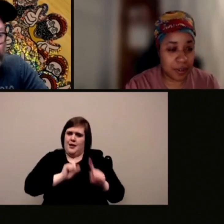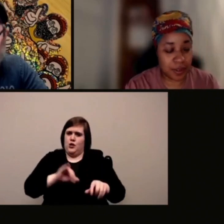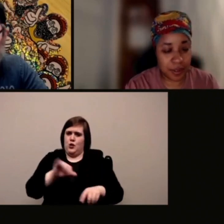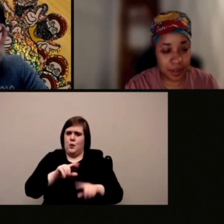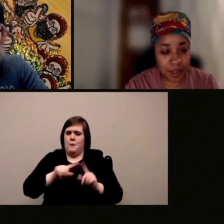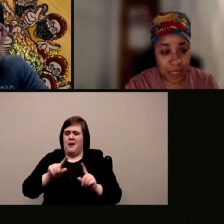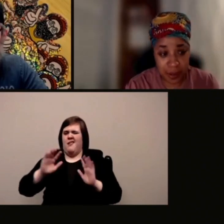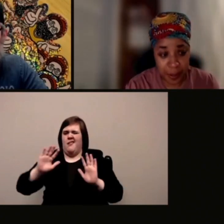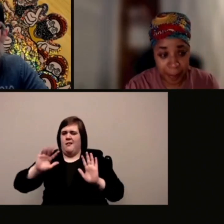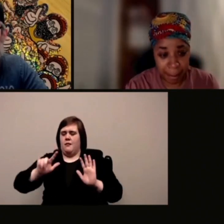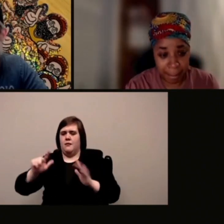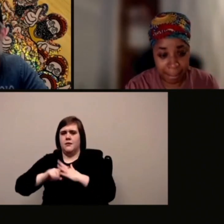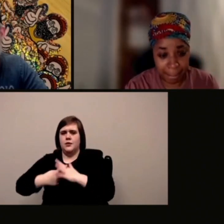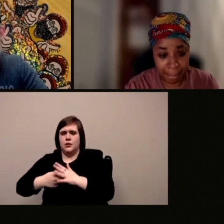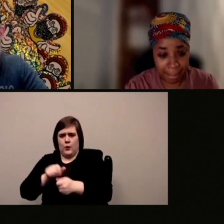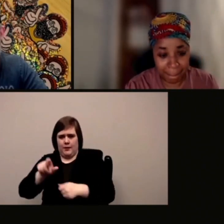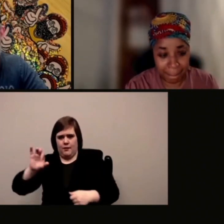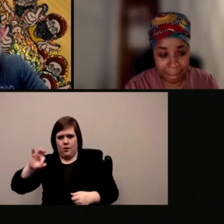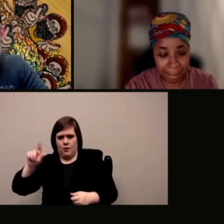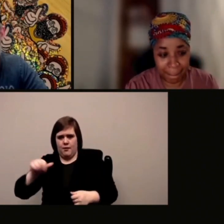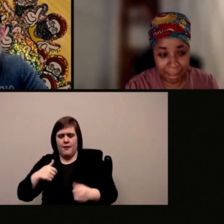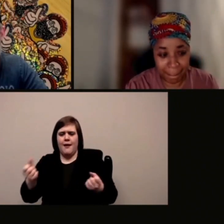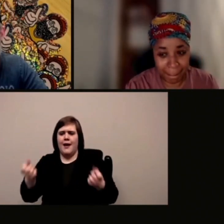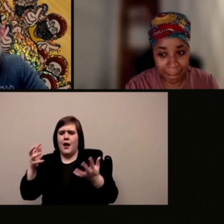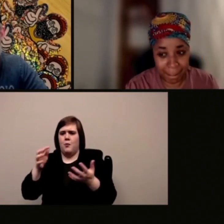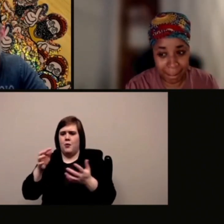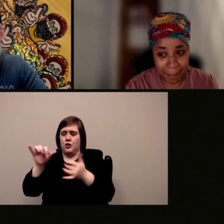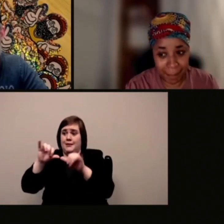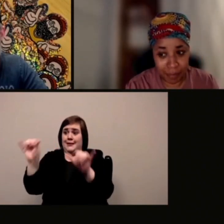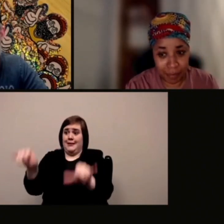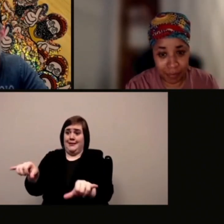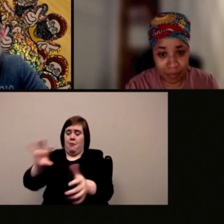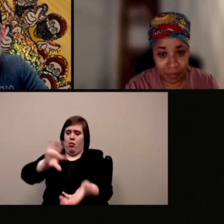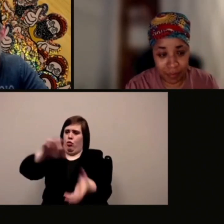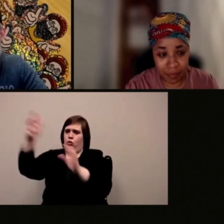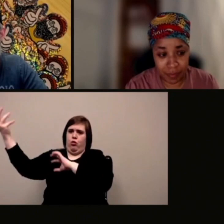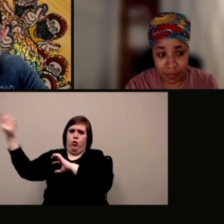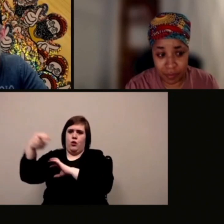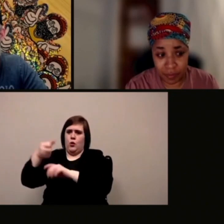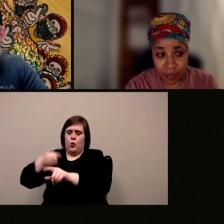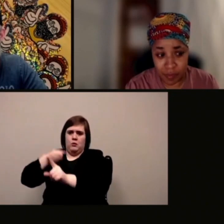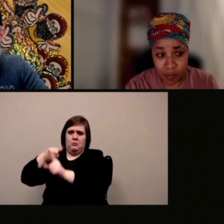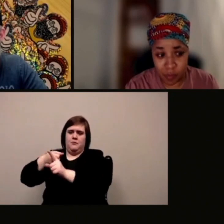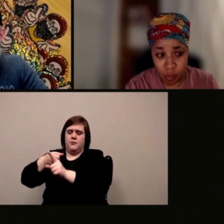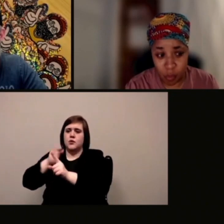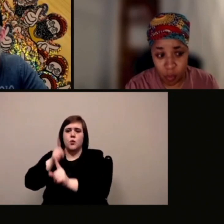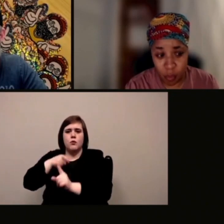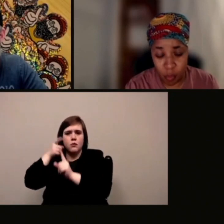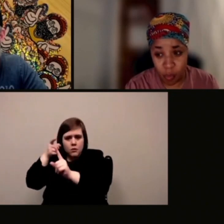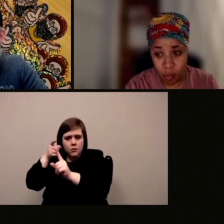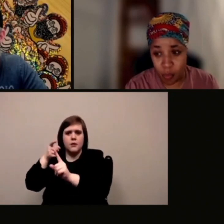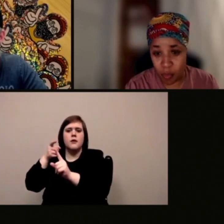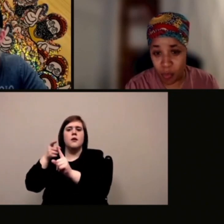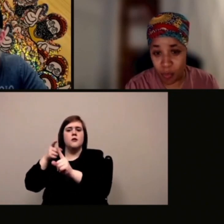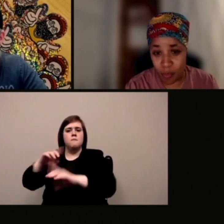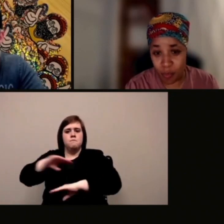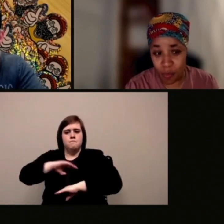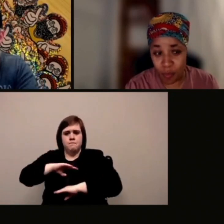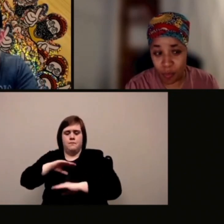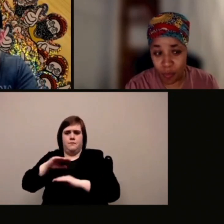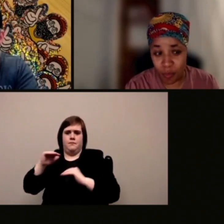Carla. How much disruption of the system have you done to get equity in your school addressed?